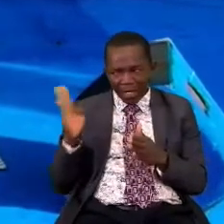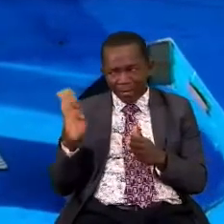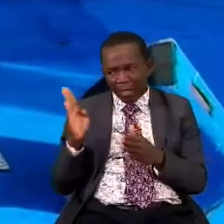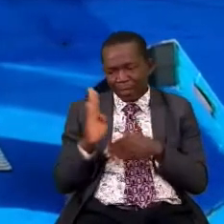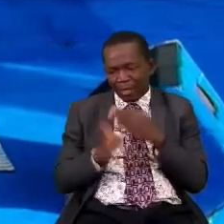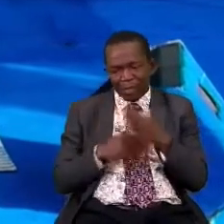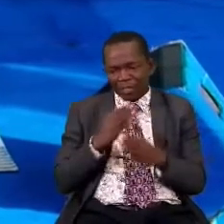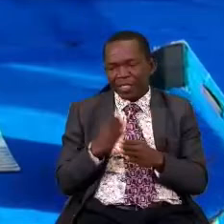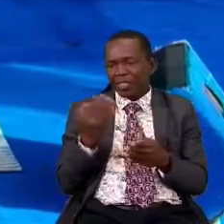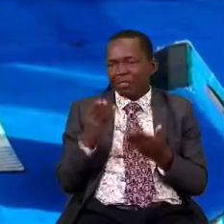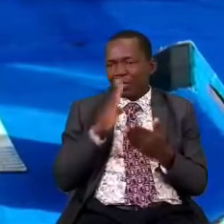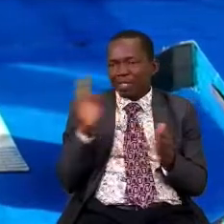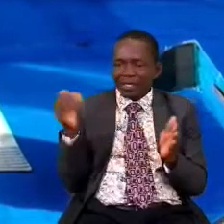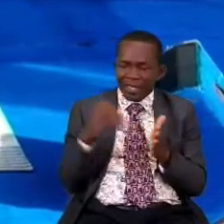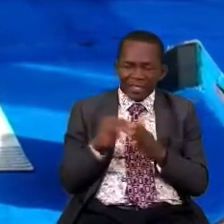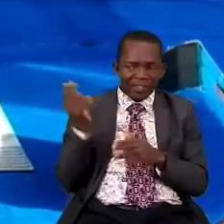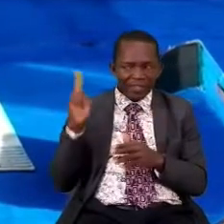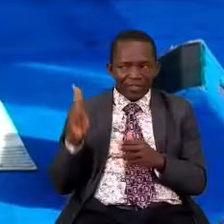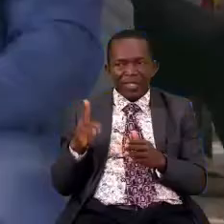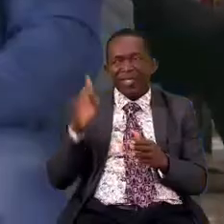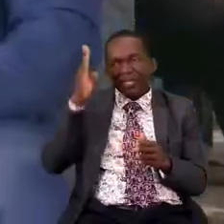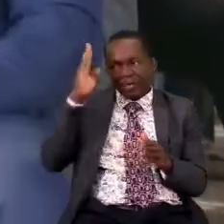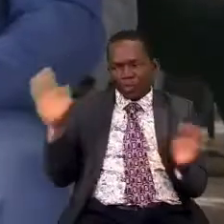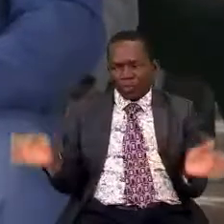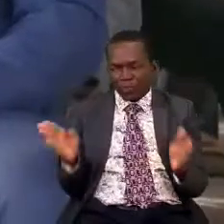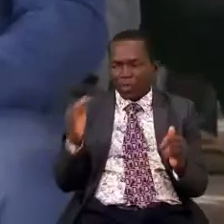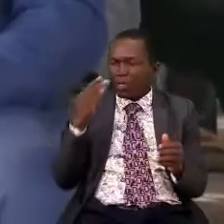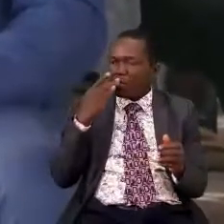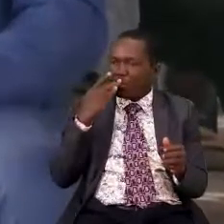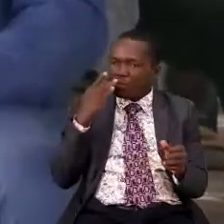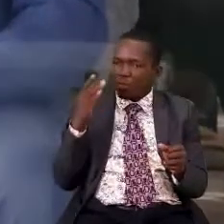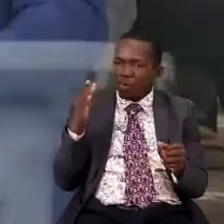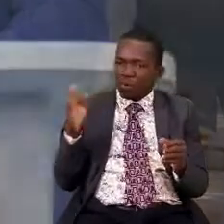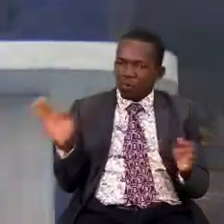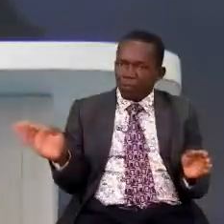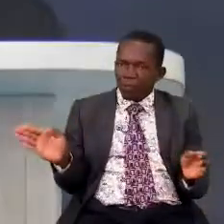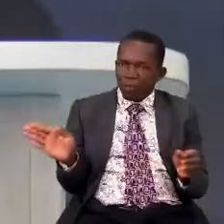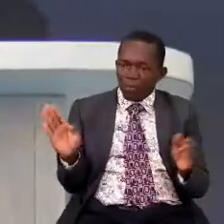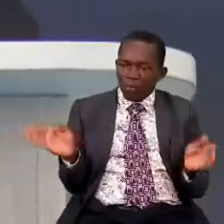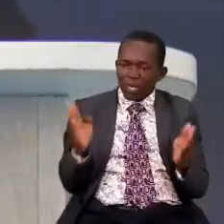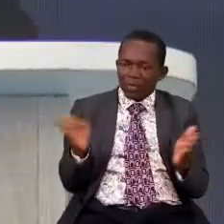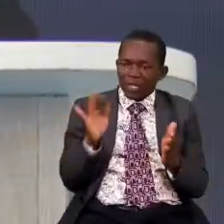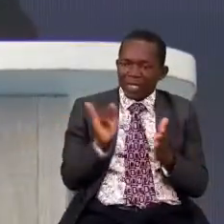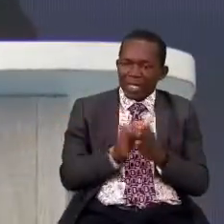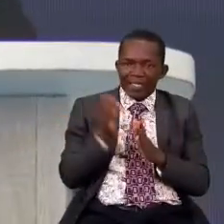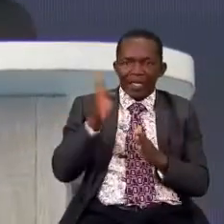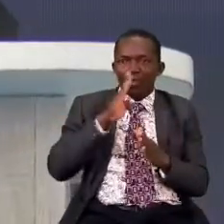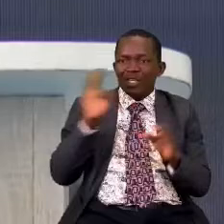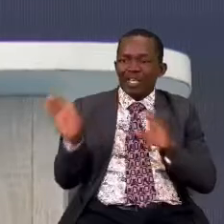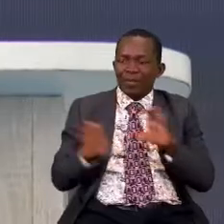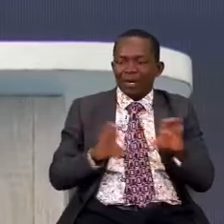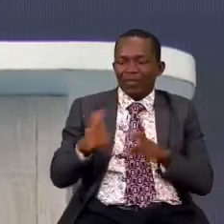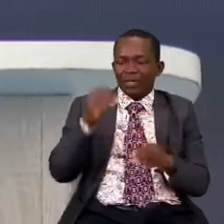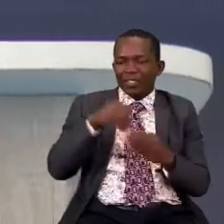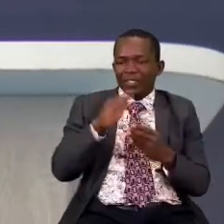a performance in your life in Jesus' name. There'll be no delay, because the time